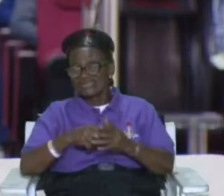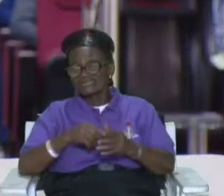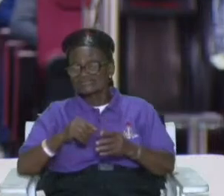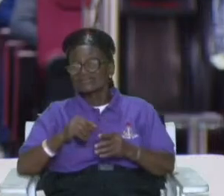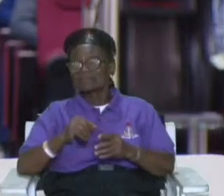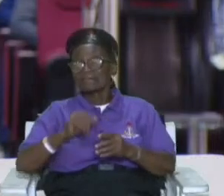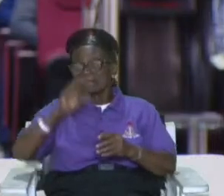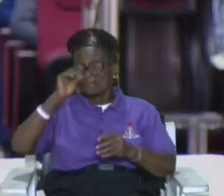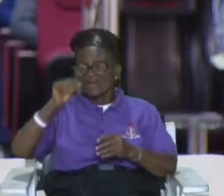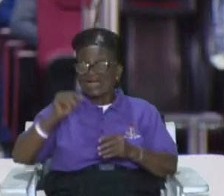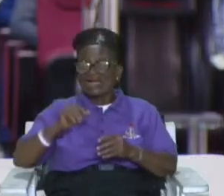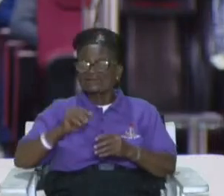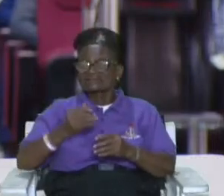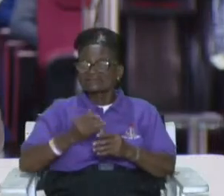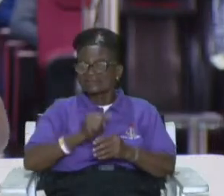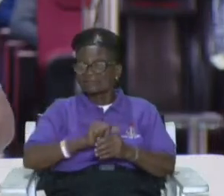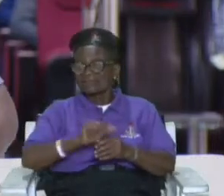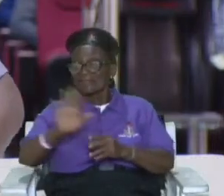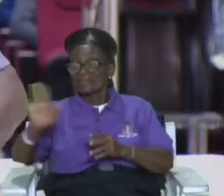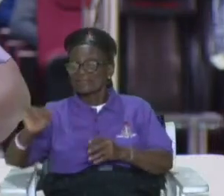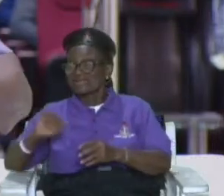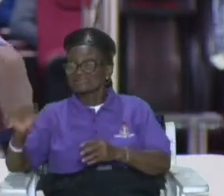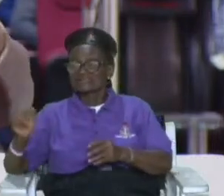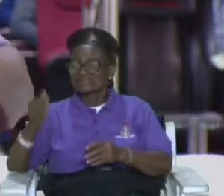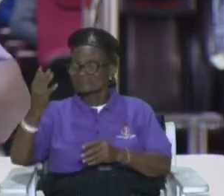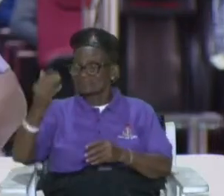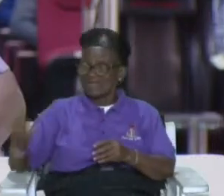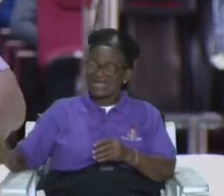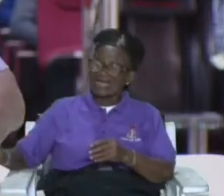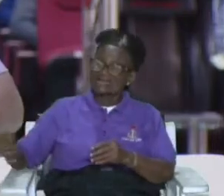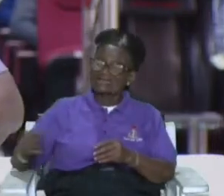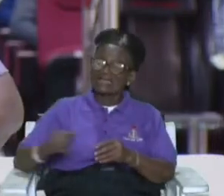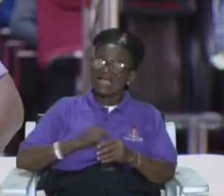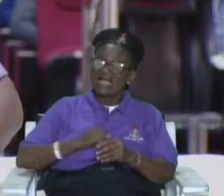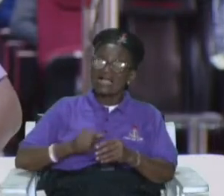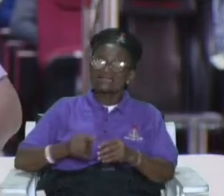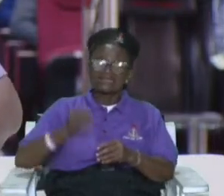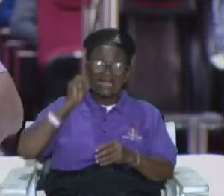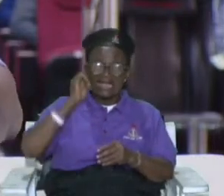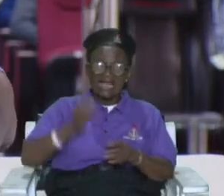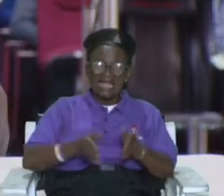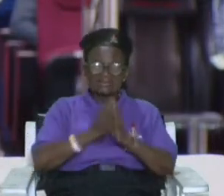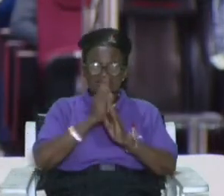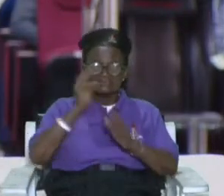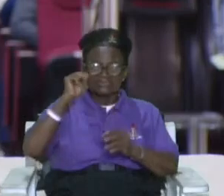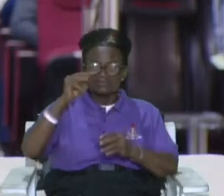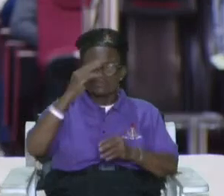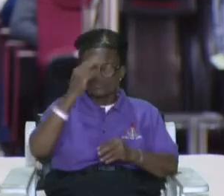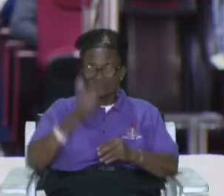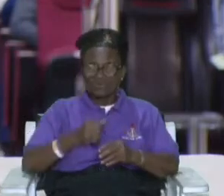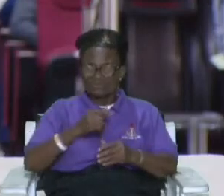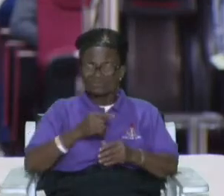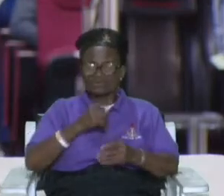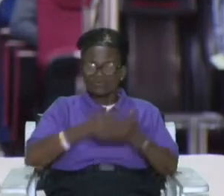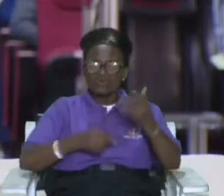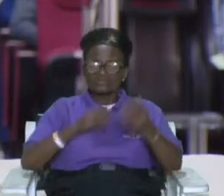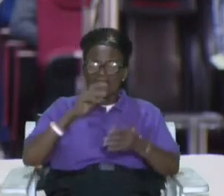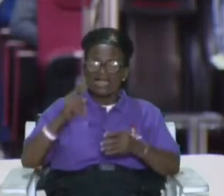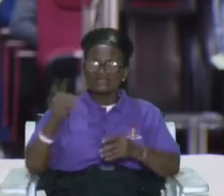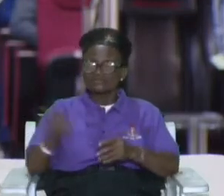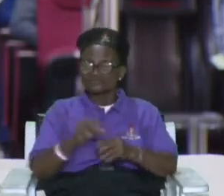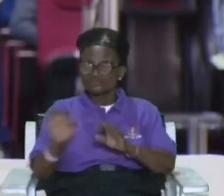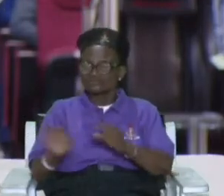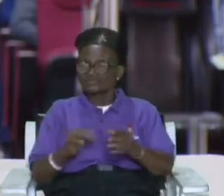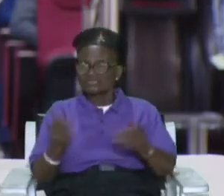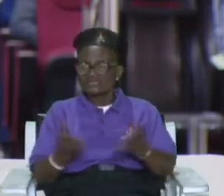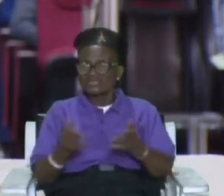etc. And then he said, what are you doing here? I'm doing my master's. I said, I see. Where are you? He said, I'm in the Federal